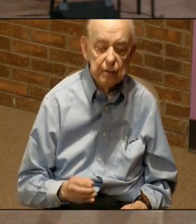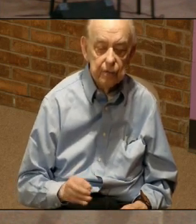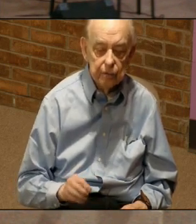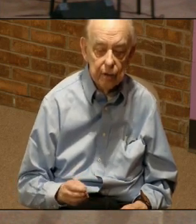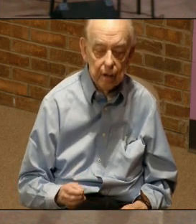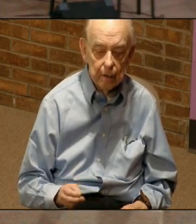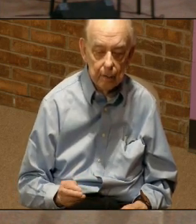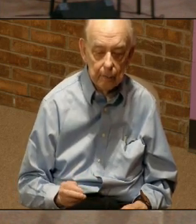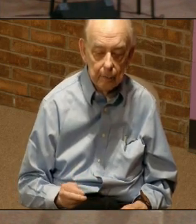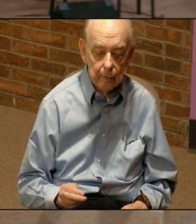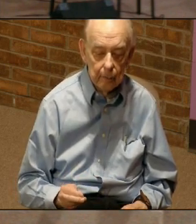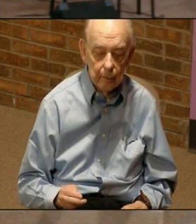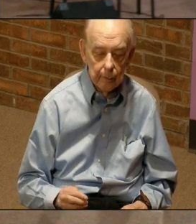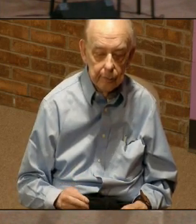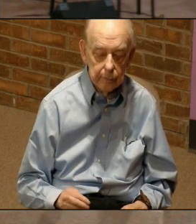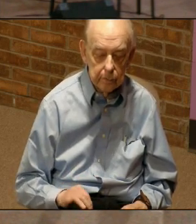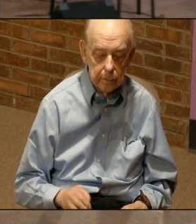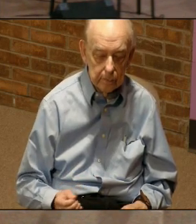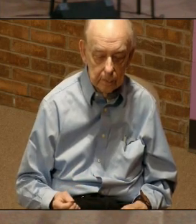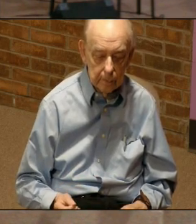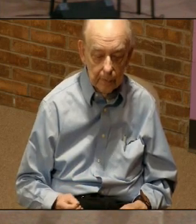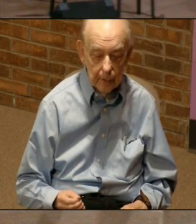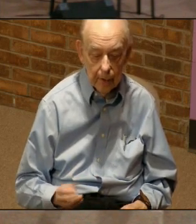that we're going to try to share with you this morning.